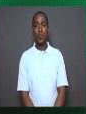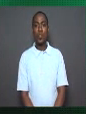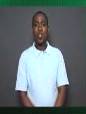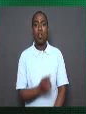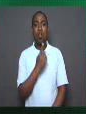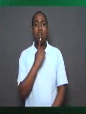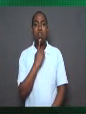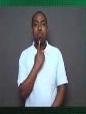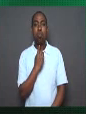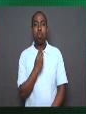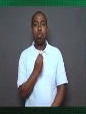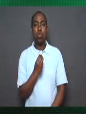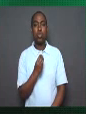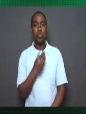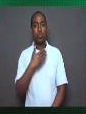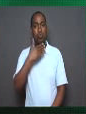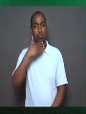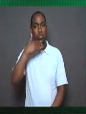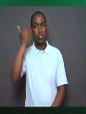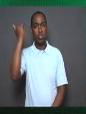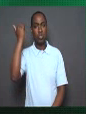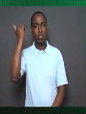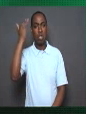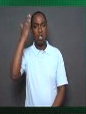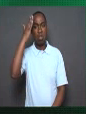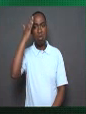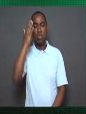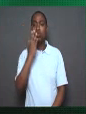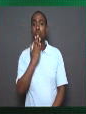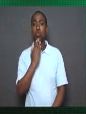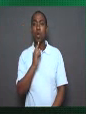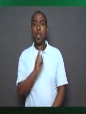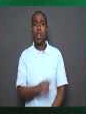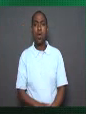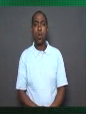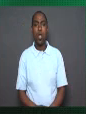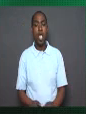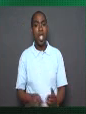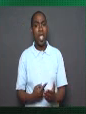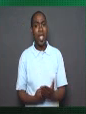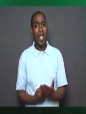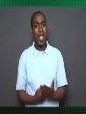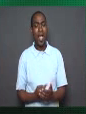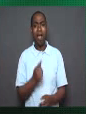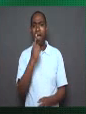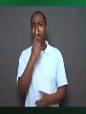Glucose is the best known sugar. It is a single sugar.